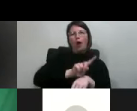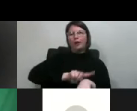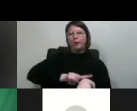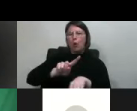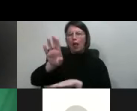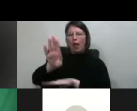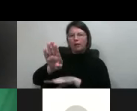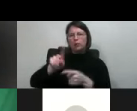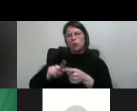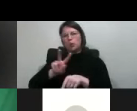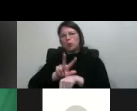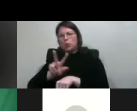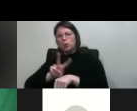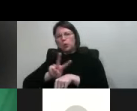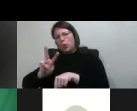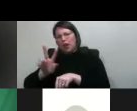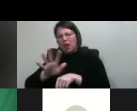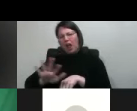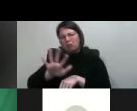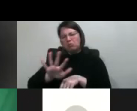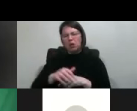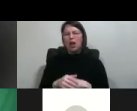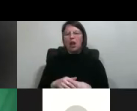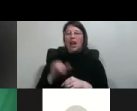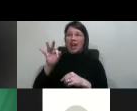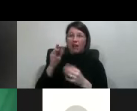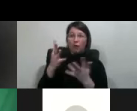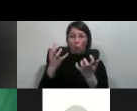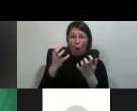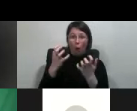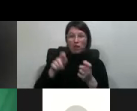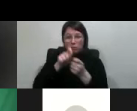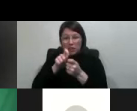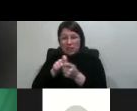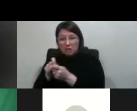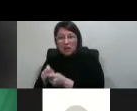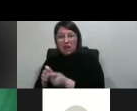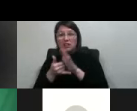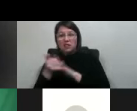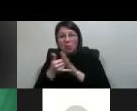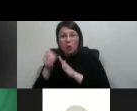And encourage everyone who's looking for specific subway schedules to go to